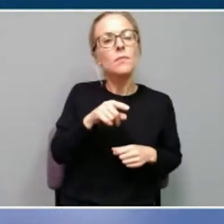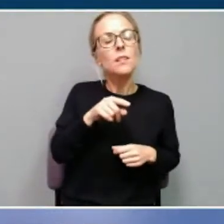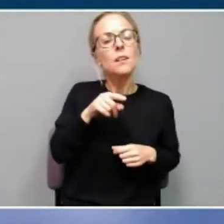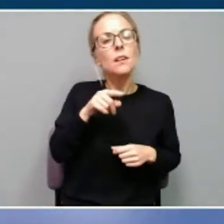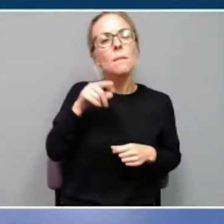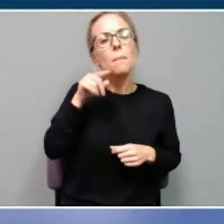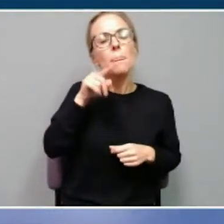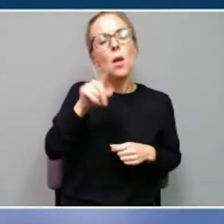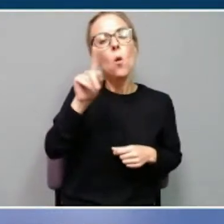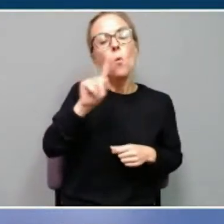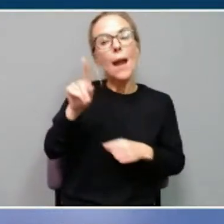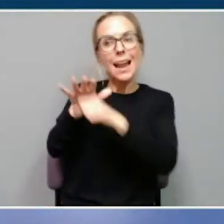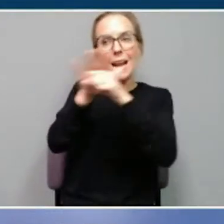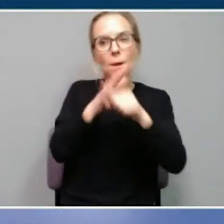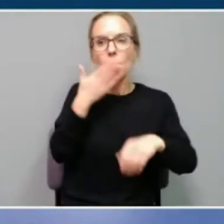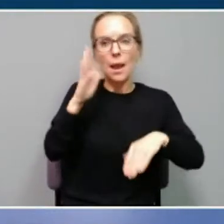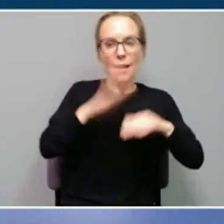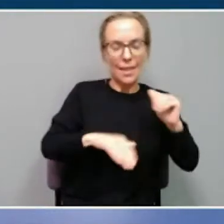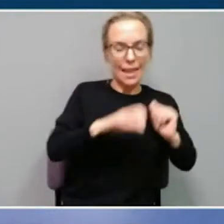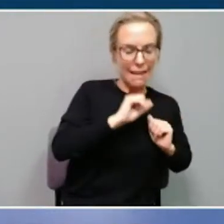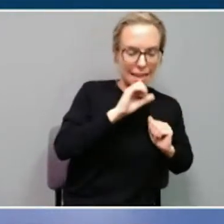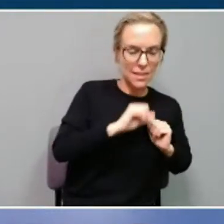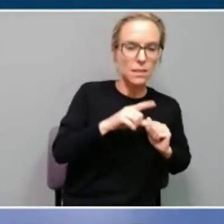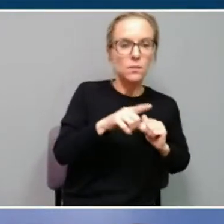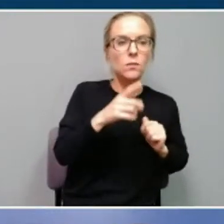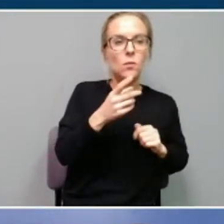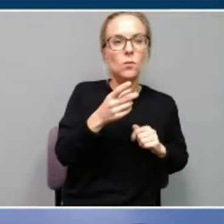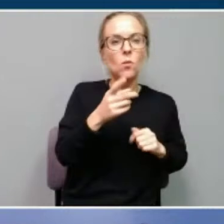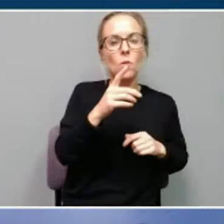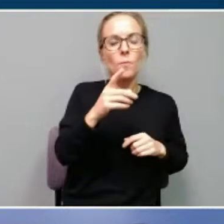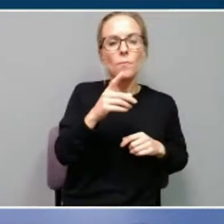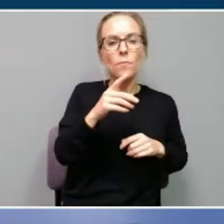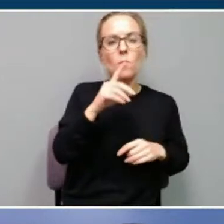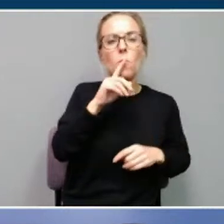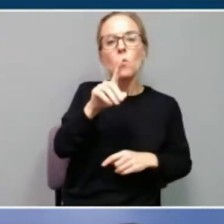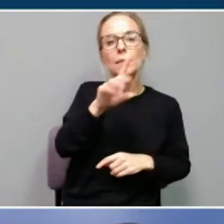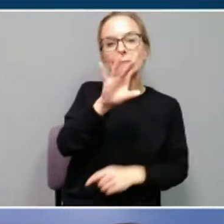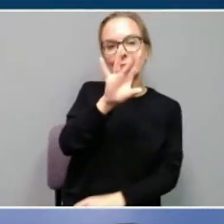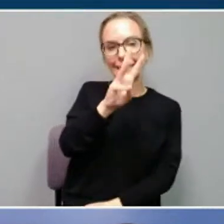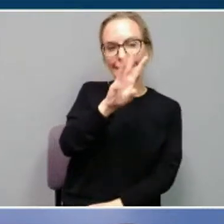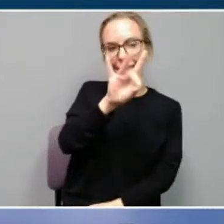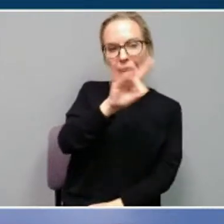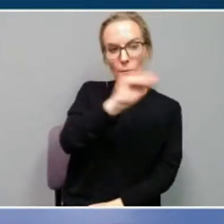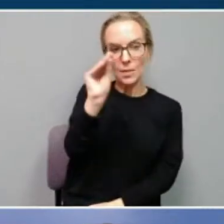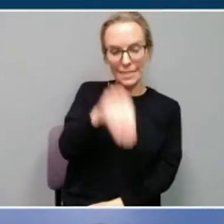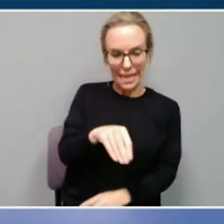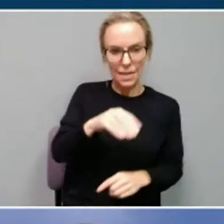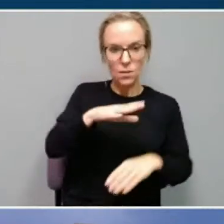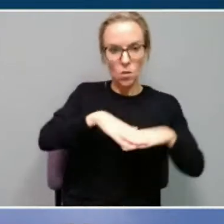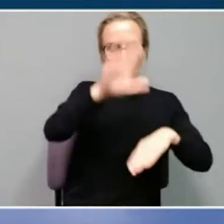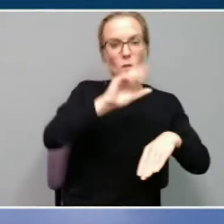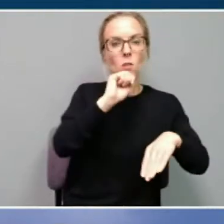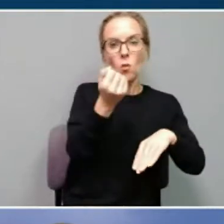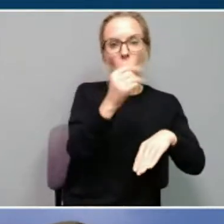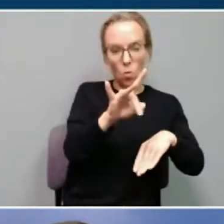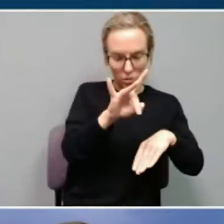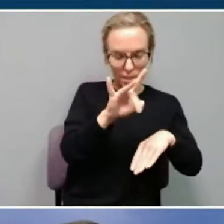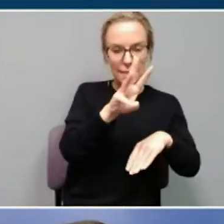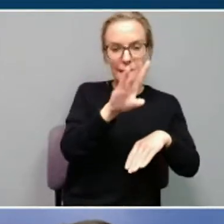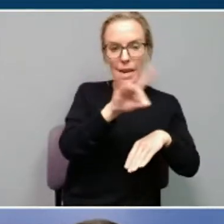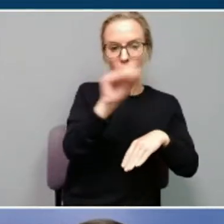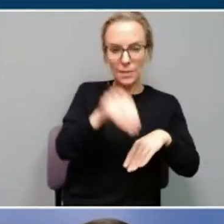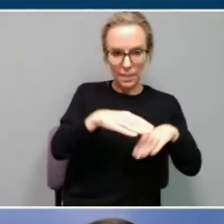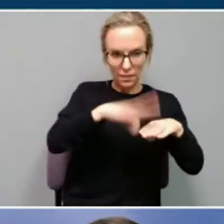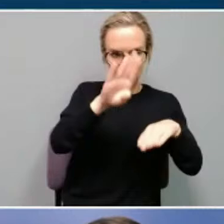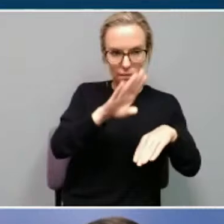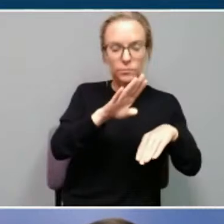today. So we're up 1% on adults, now 68% of folks 18 years and older. And listen, I